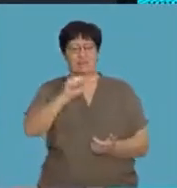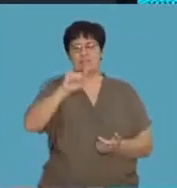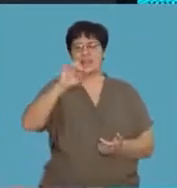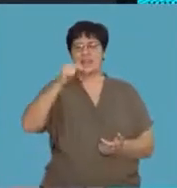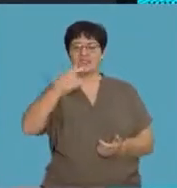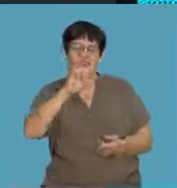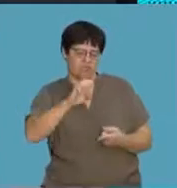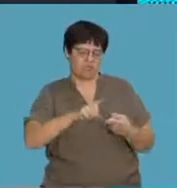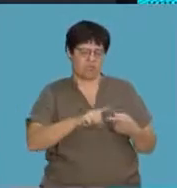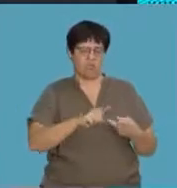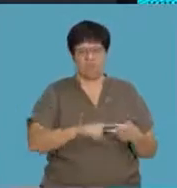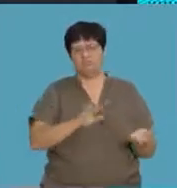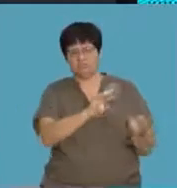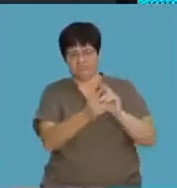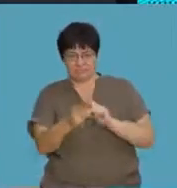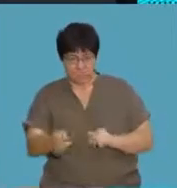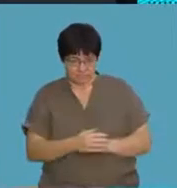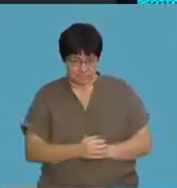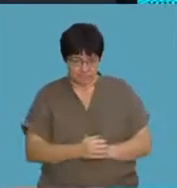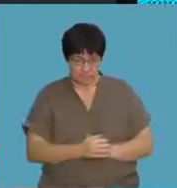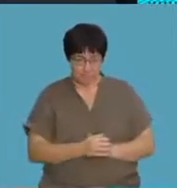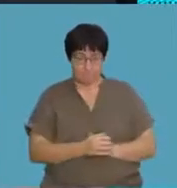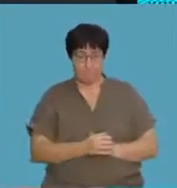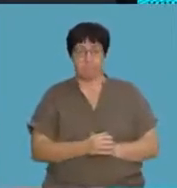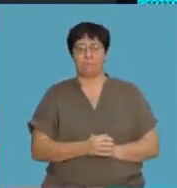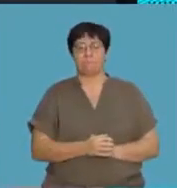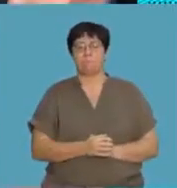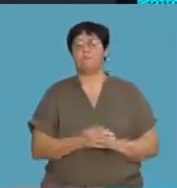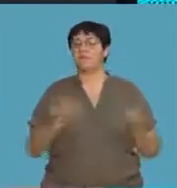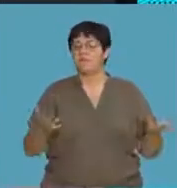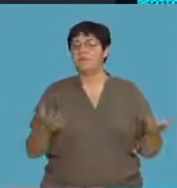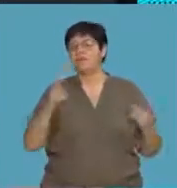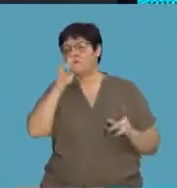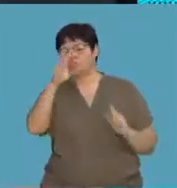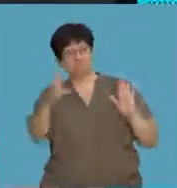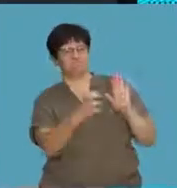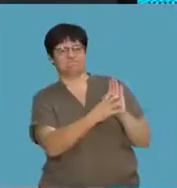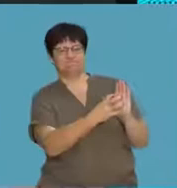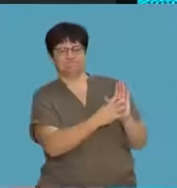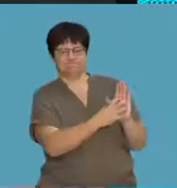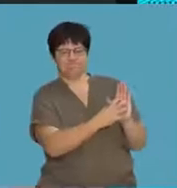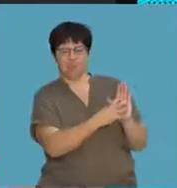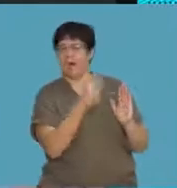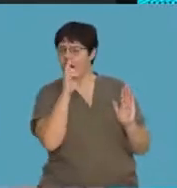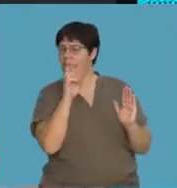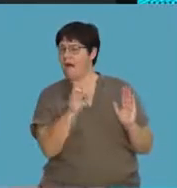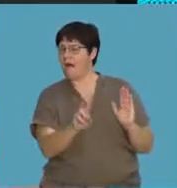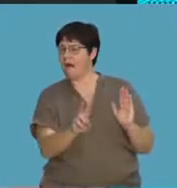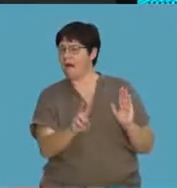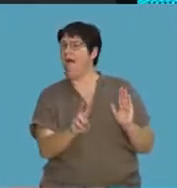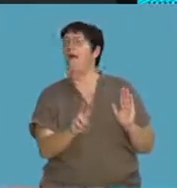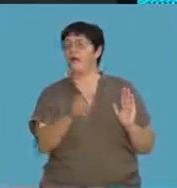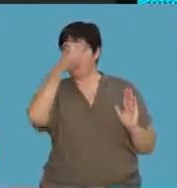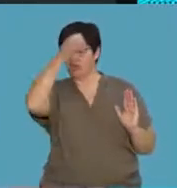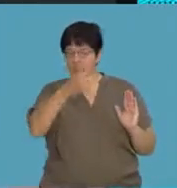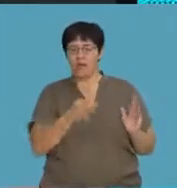same thing. Without any waste of time, let's look at the bigger concept map in as far as how exactly change or